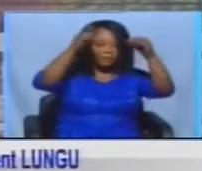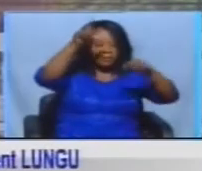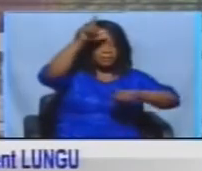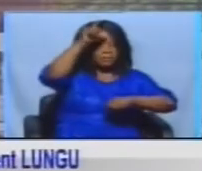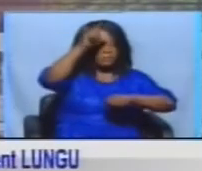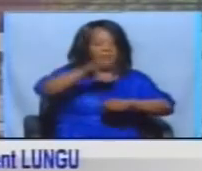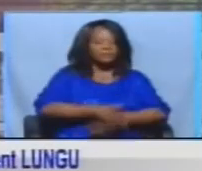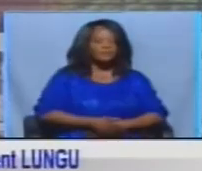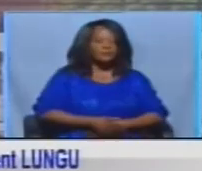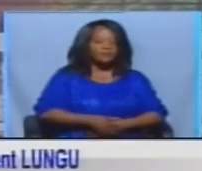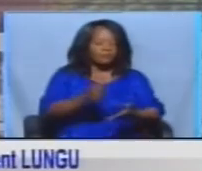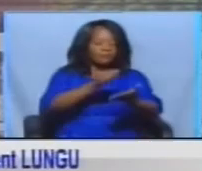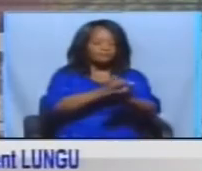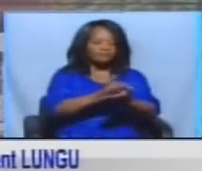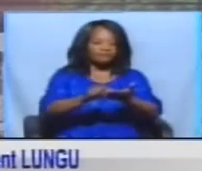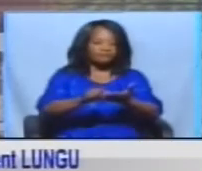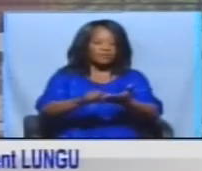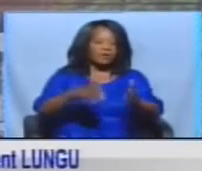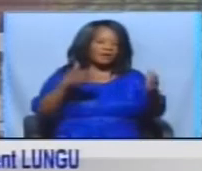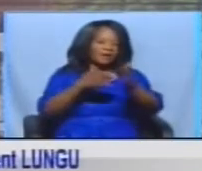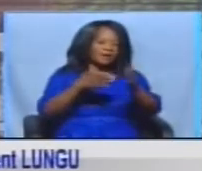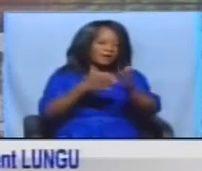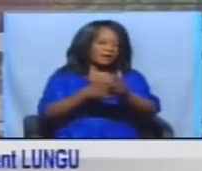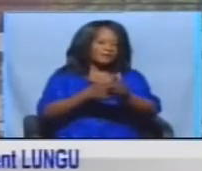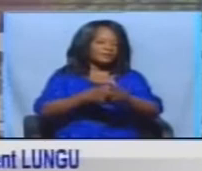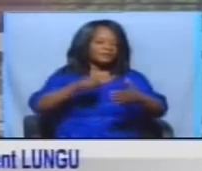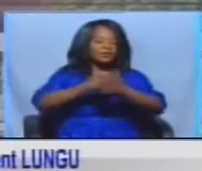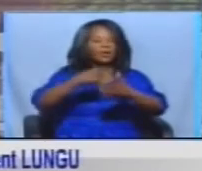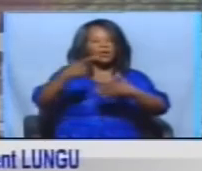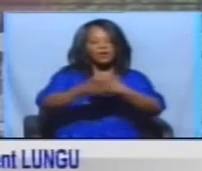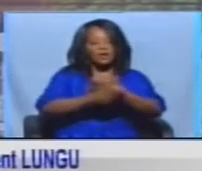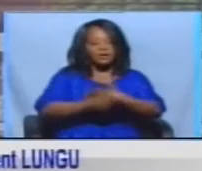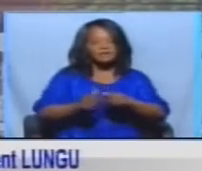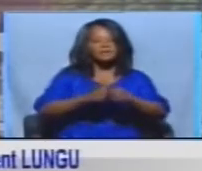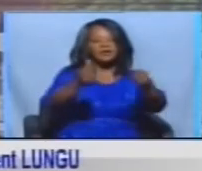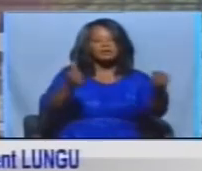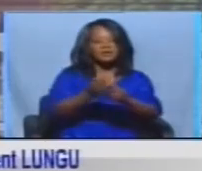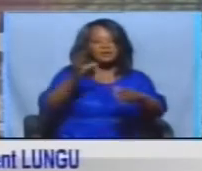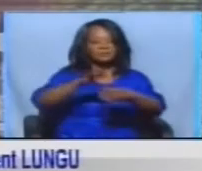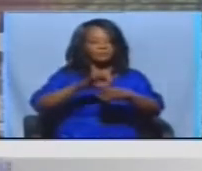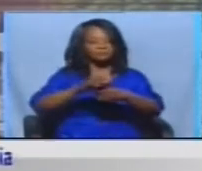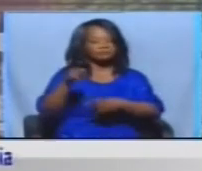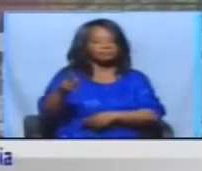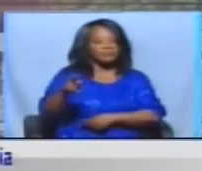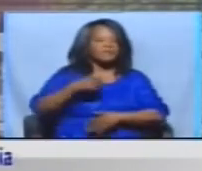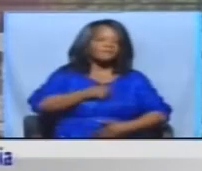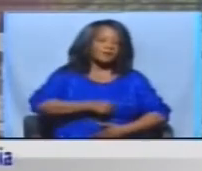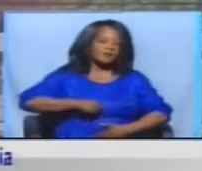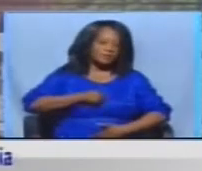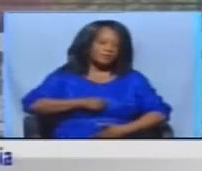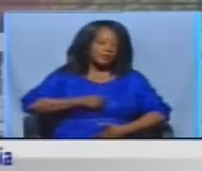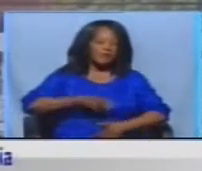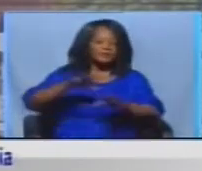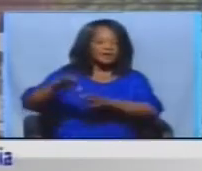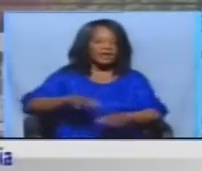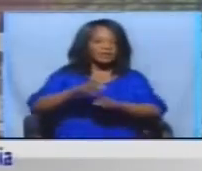derogatory message he used against him in the run-up to the August 11 general elections. Mr. Chama says he is sorry for his actions,